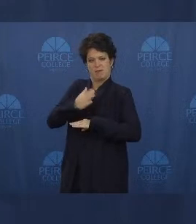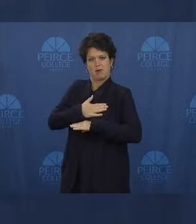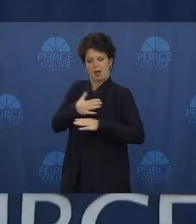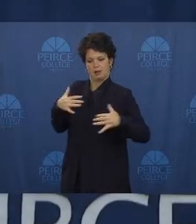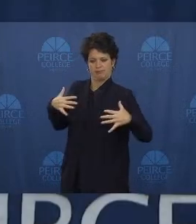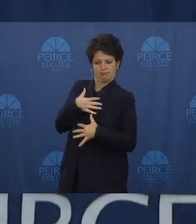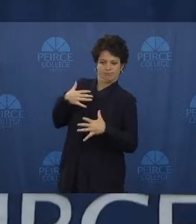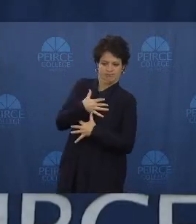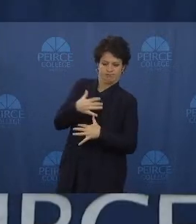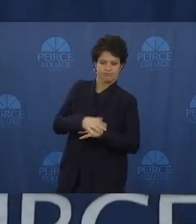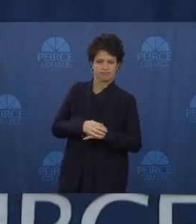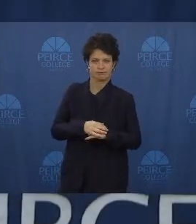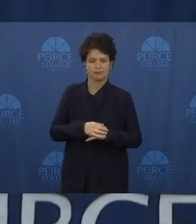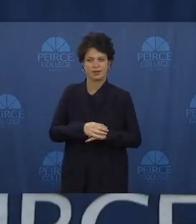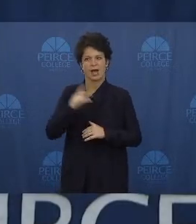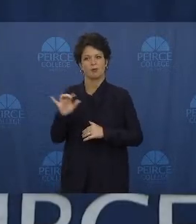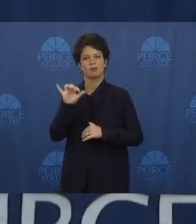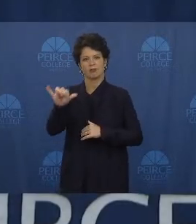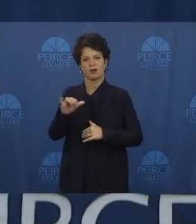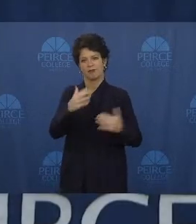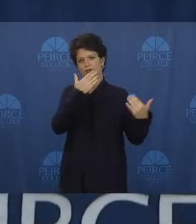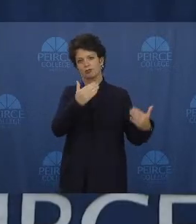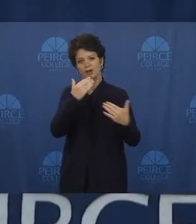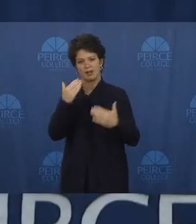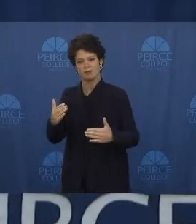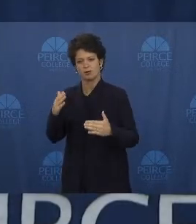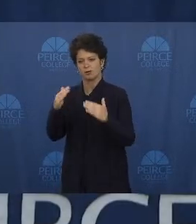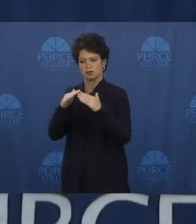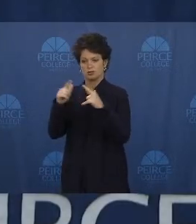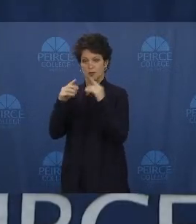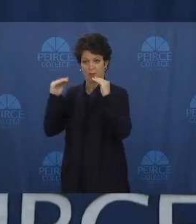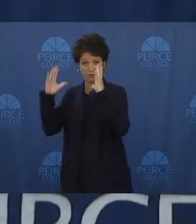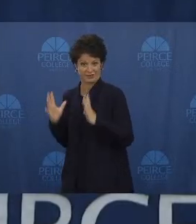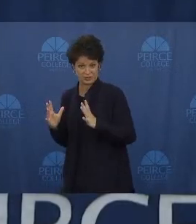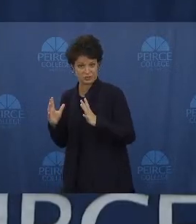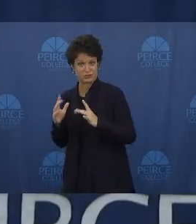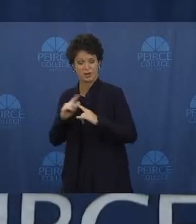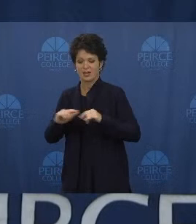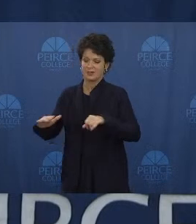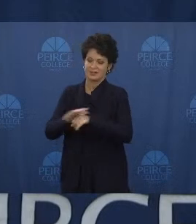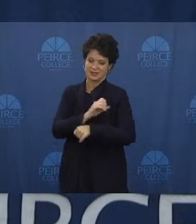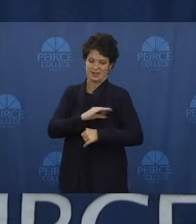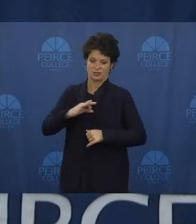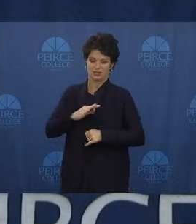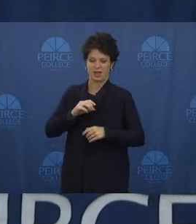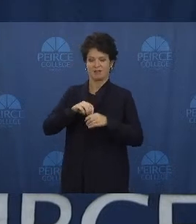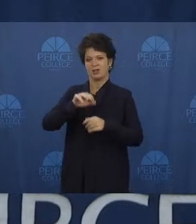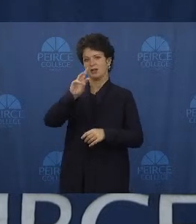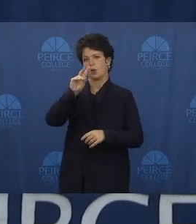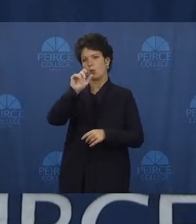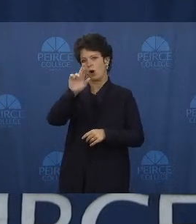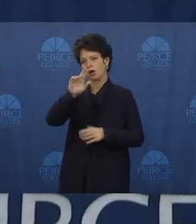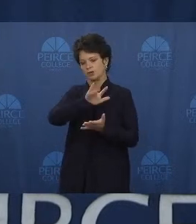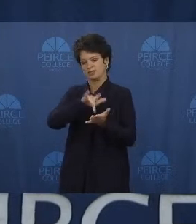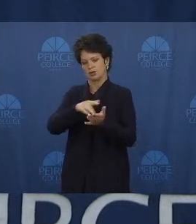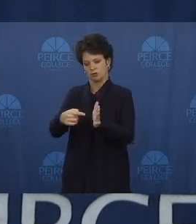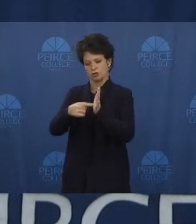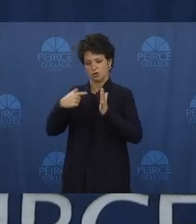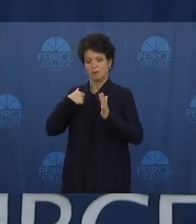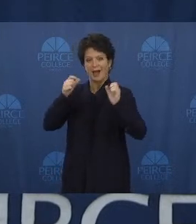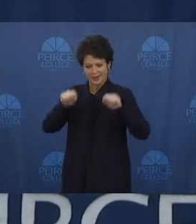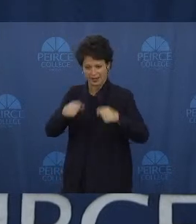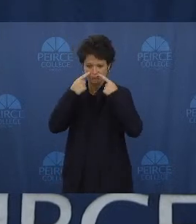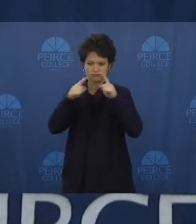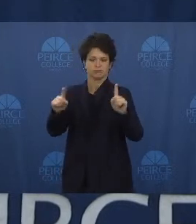apprehensions. I will be forever grateful to my professor and the entire staff in the Walker Center for showing me that I